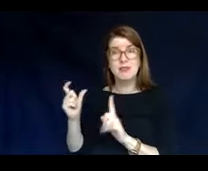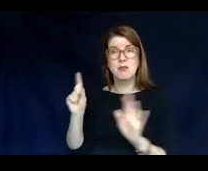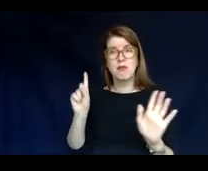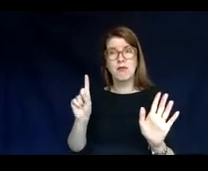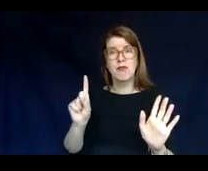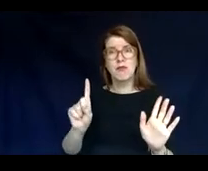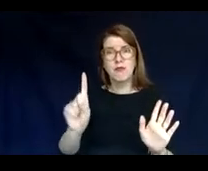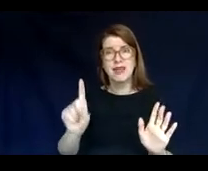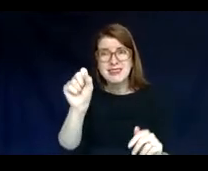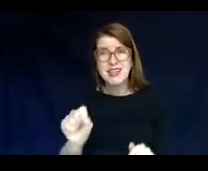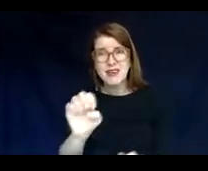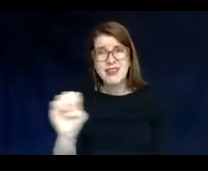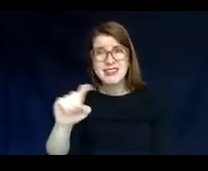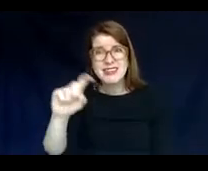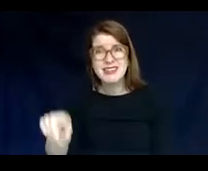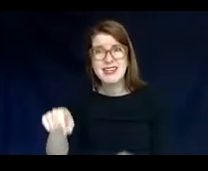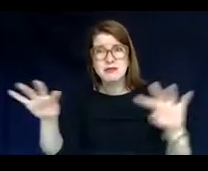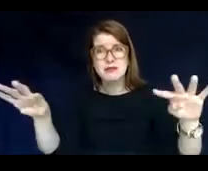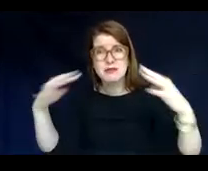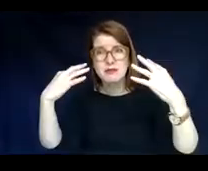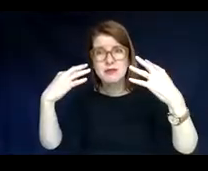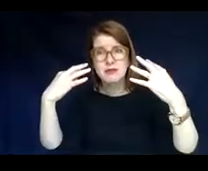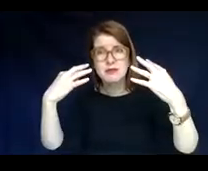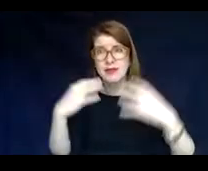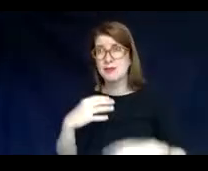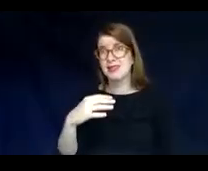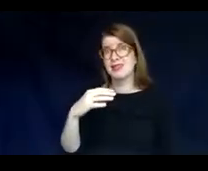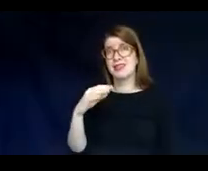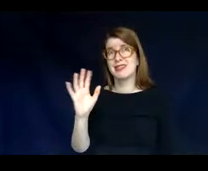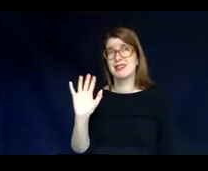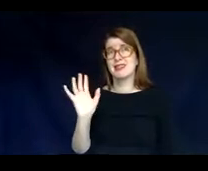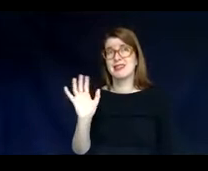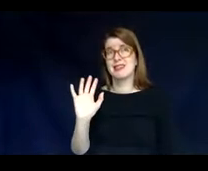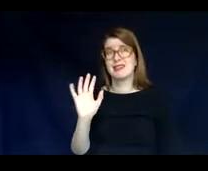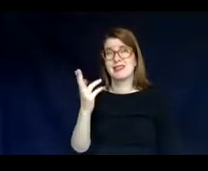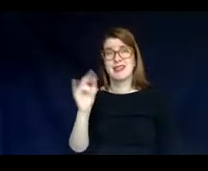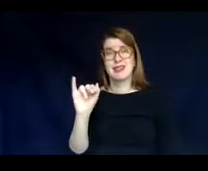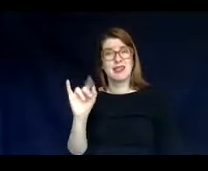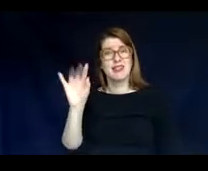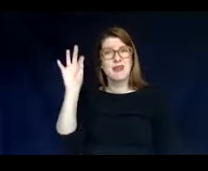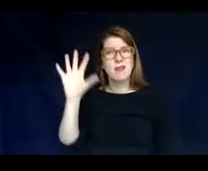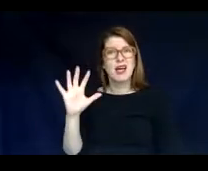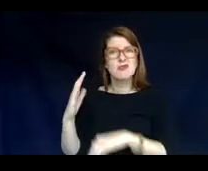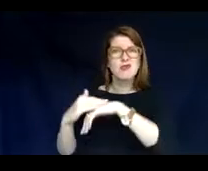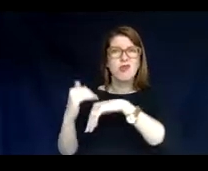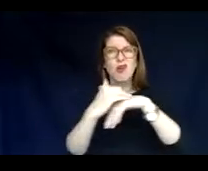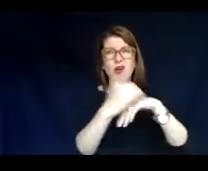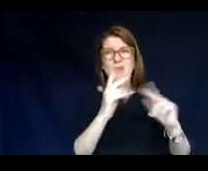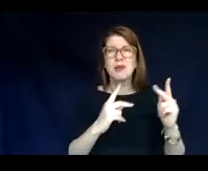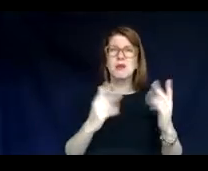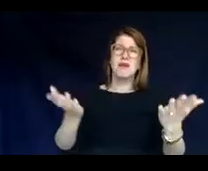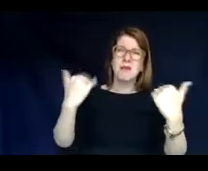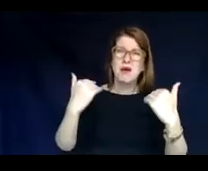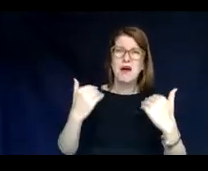tent revival, and all eyes are on me, like, whoa, right there. And I'm like, hey, how you doing? Whatever. The pastor is calling forth people saying, come forward,